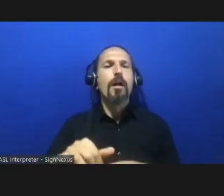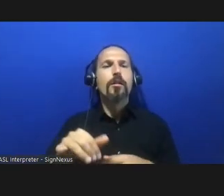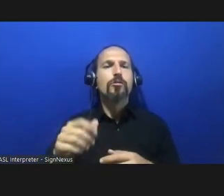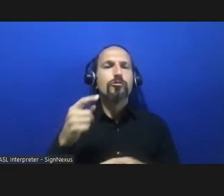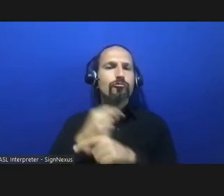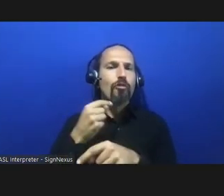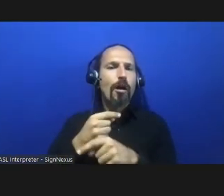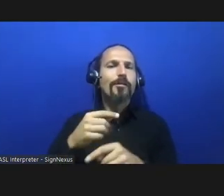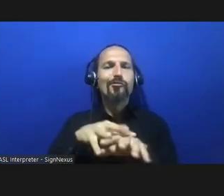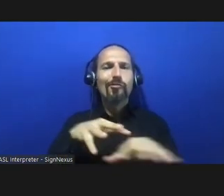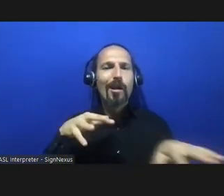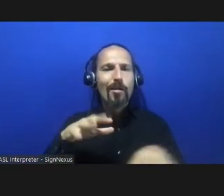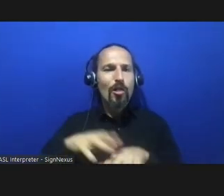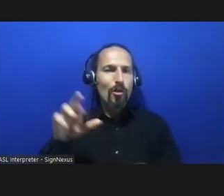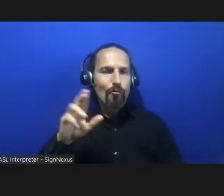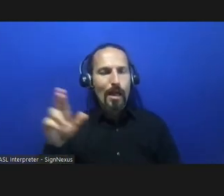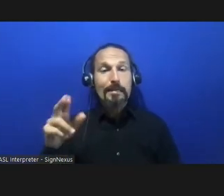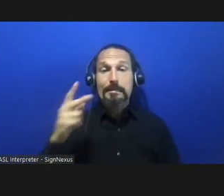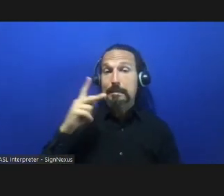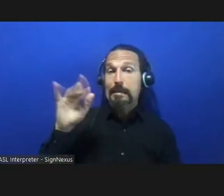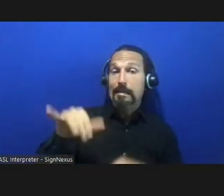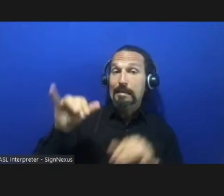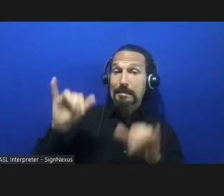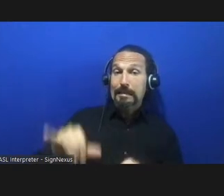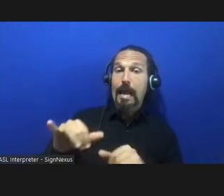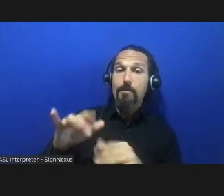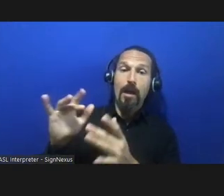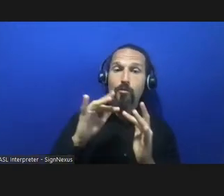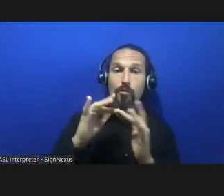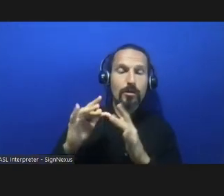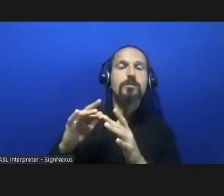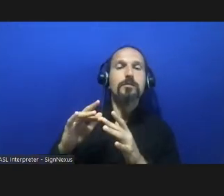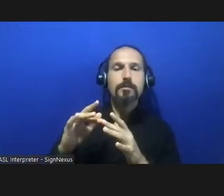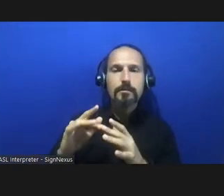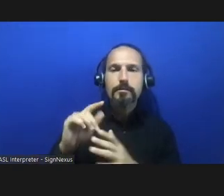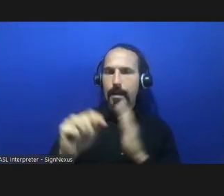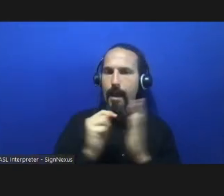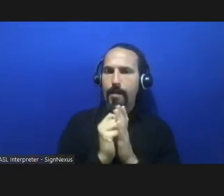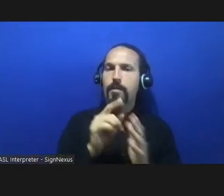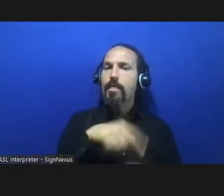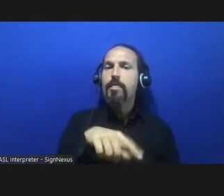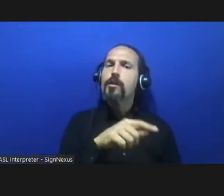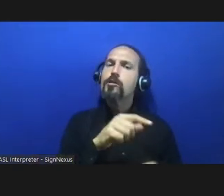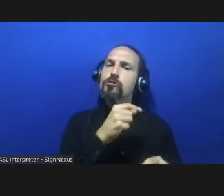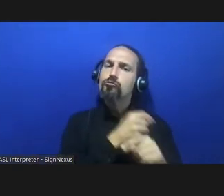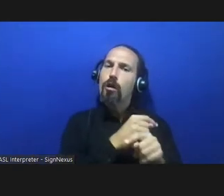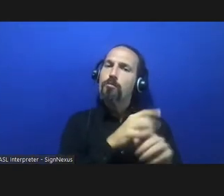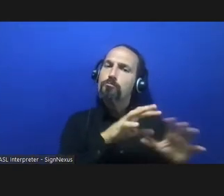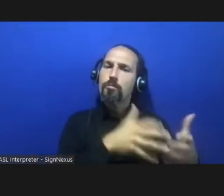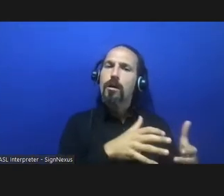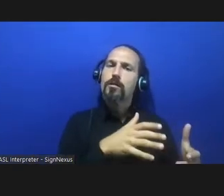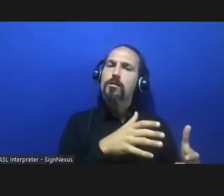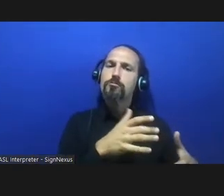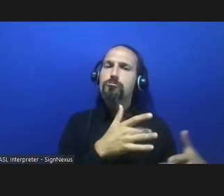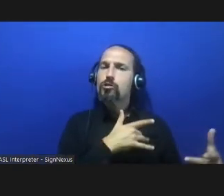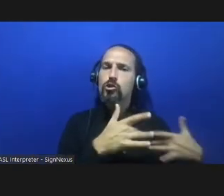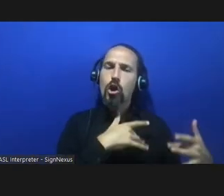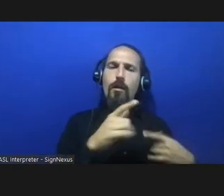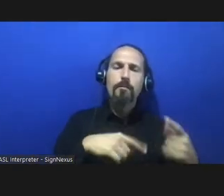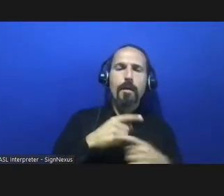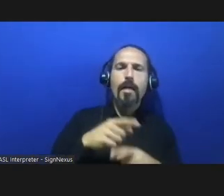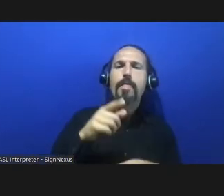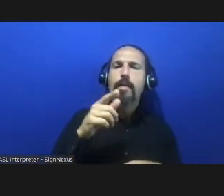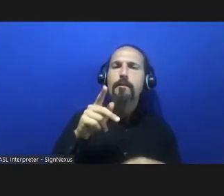right during this same outreach period the trucking associations also raised their concerns that people can move to transit to avoid the